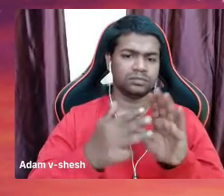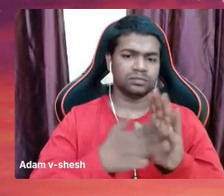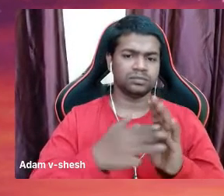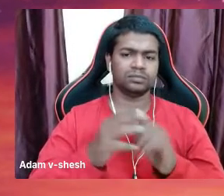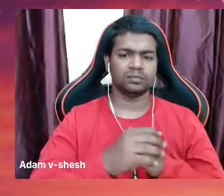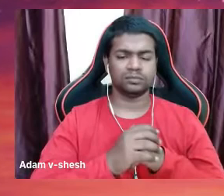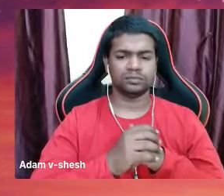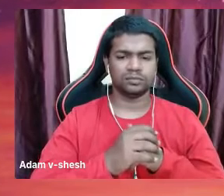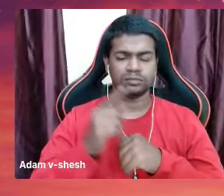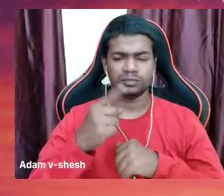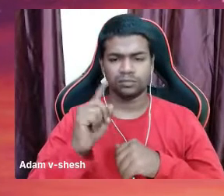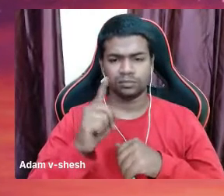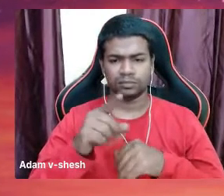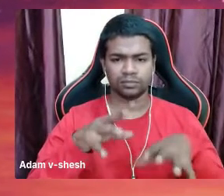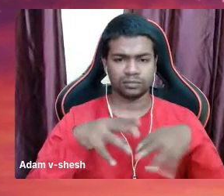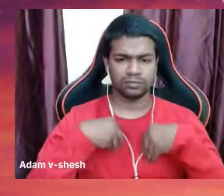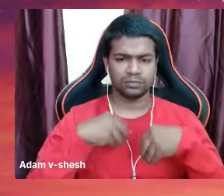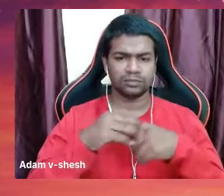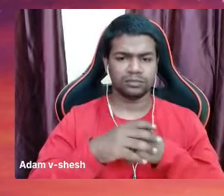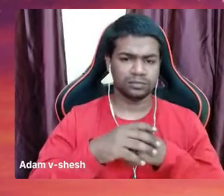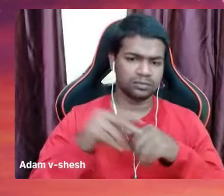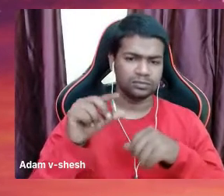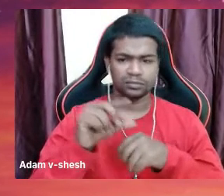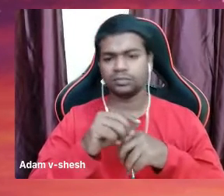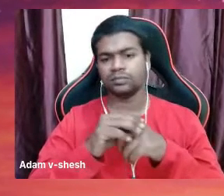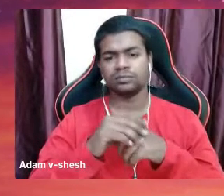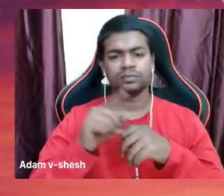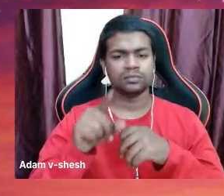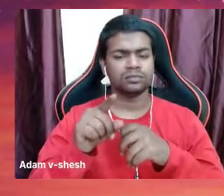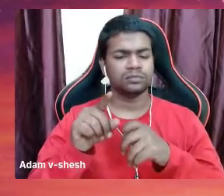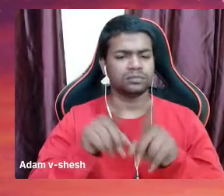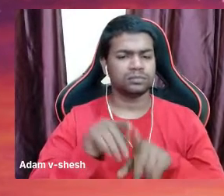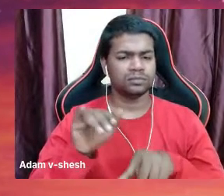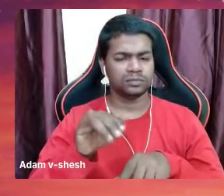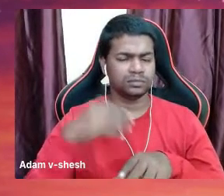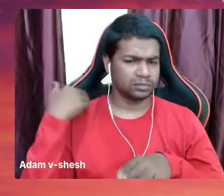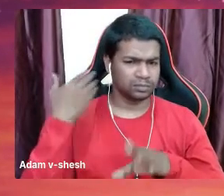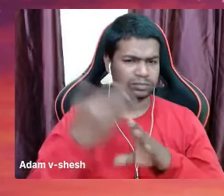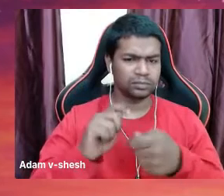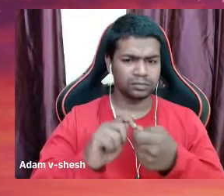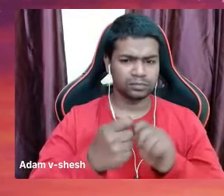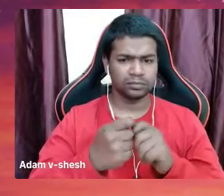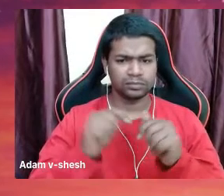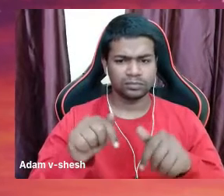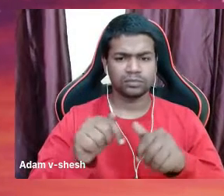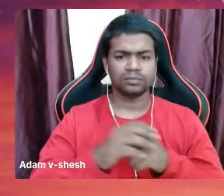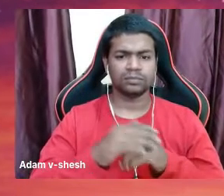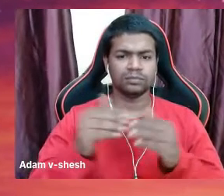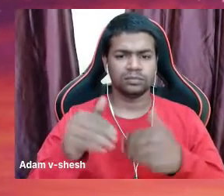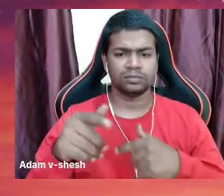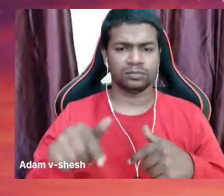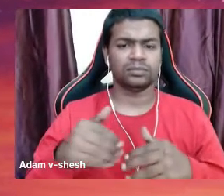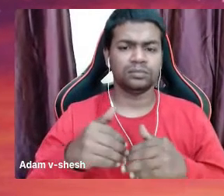No, that's right. That's right. No, I completely agree. I think that there is a significant change. I think that is now underway. And I hope that as we